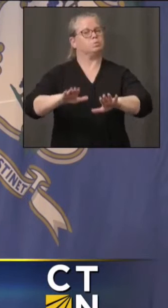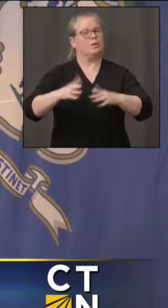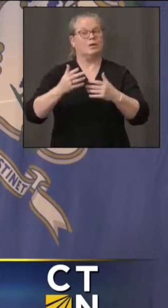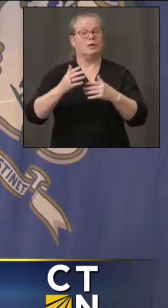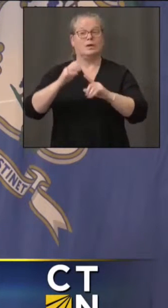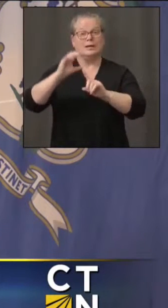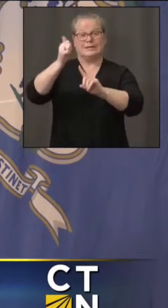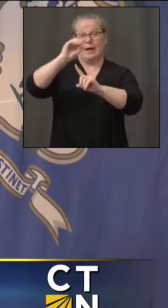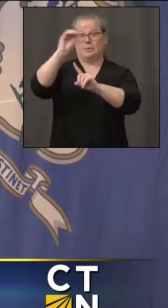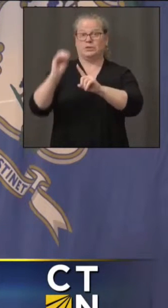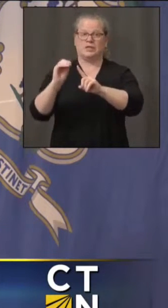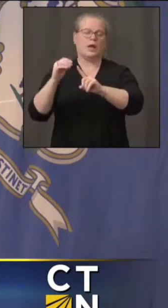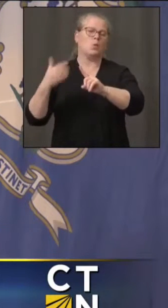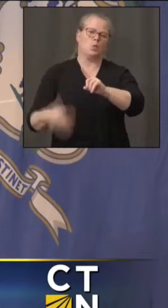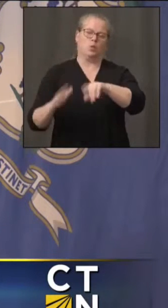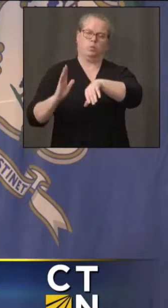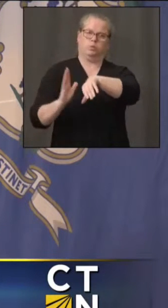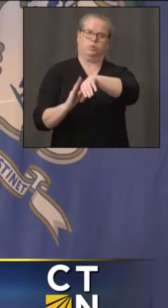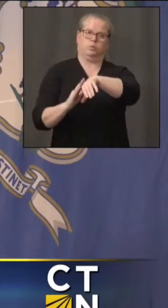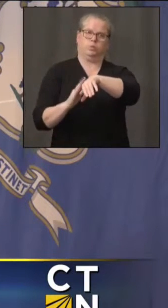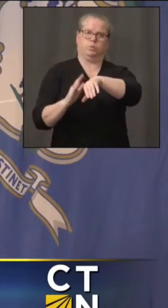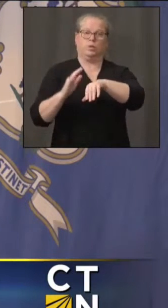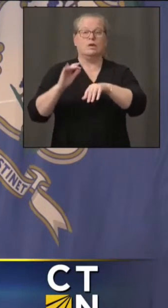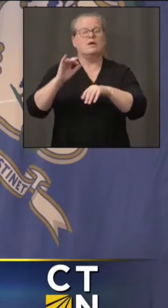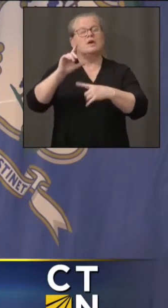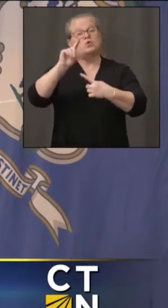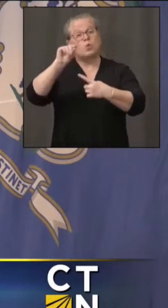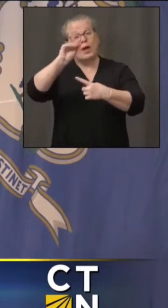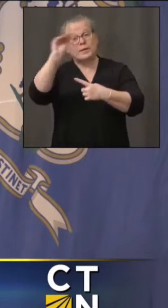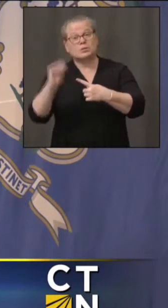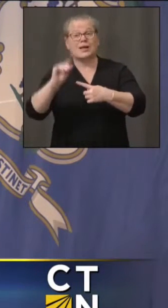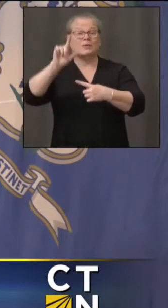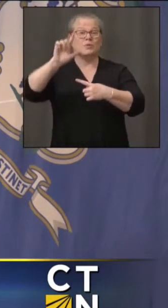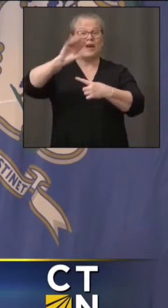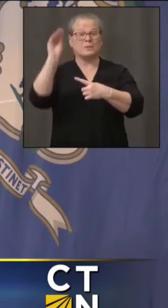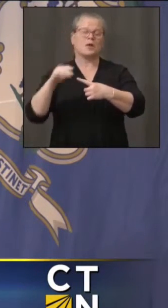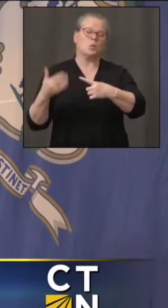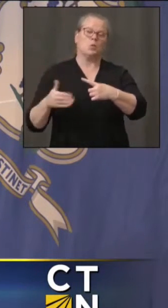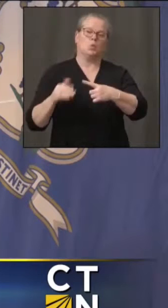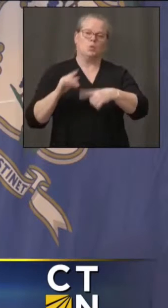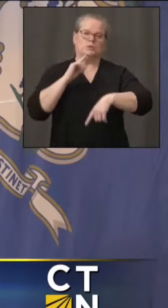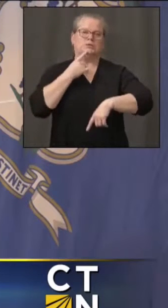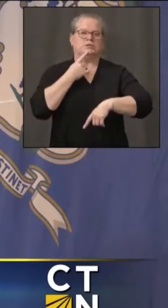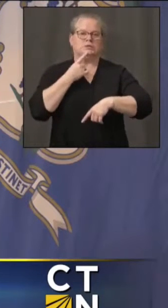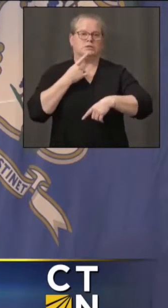anything over 20, 25 is something that we'd have to take very seriously.